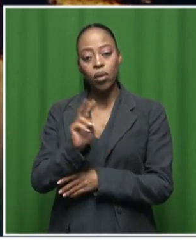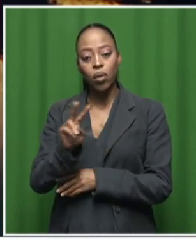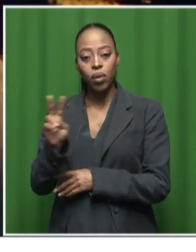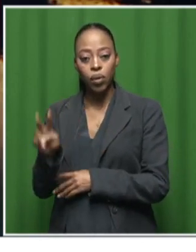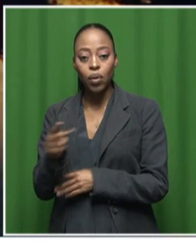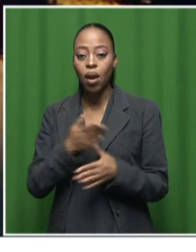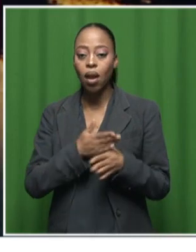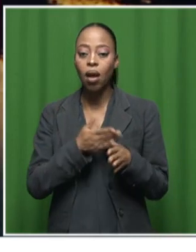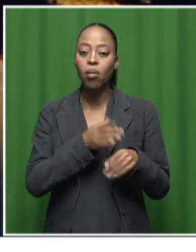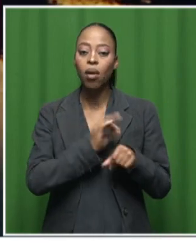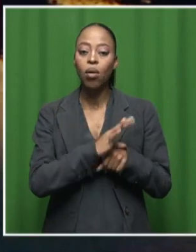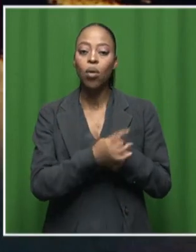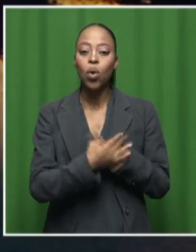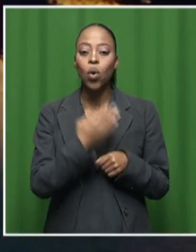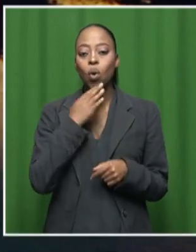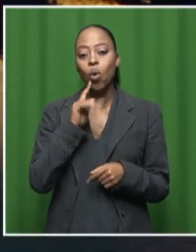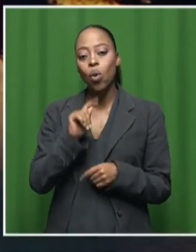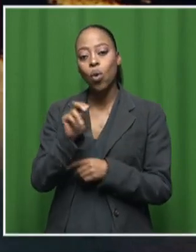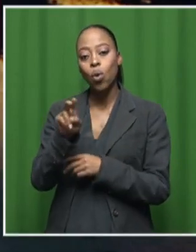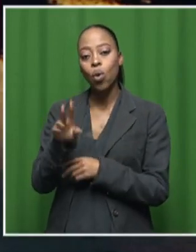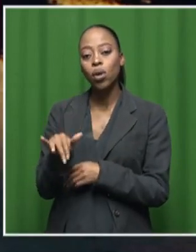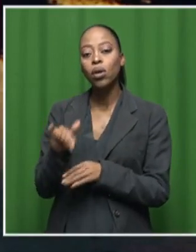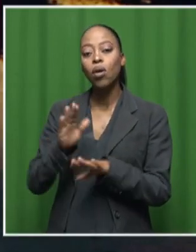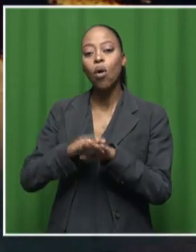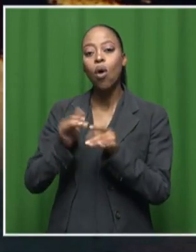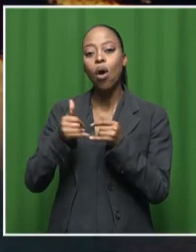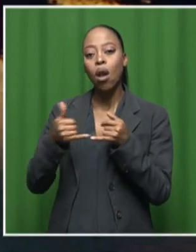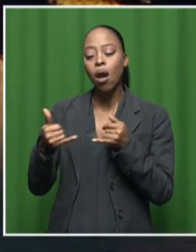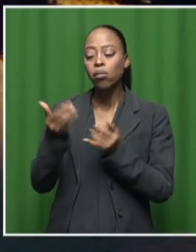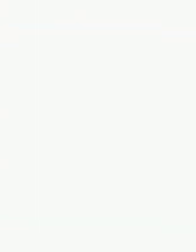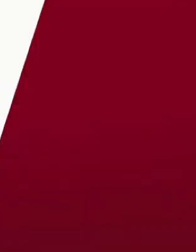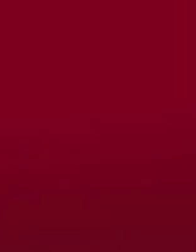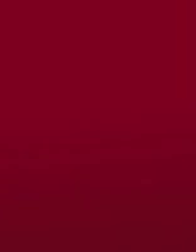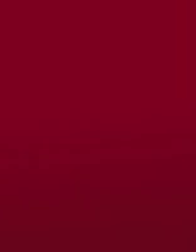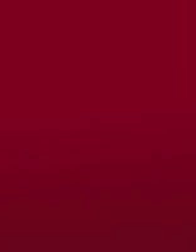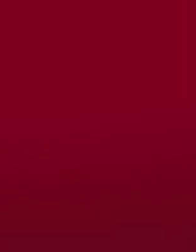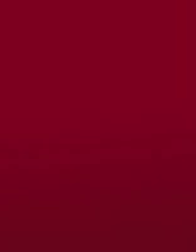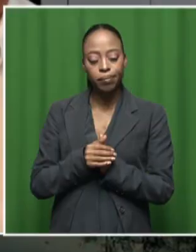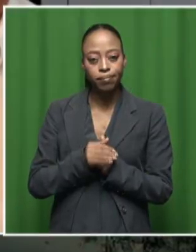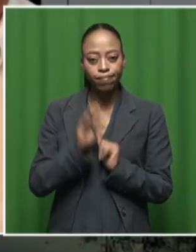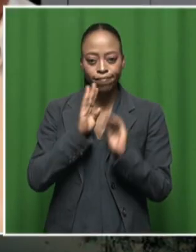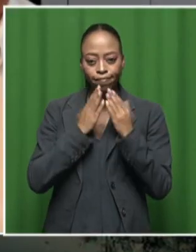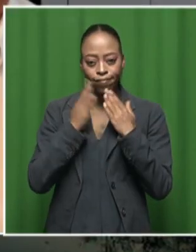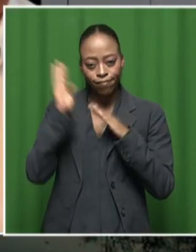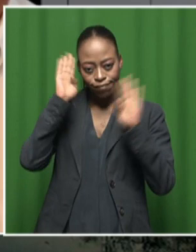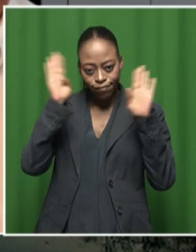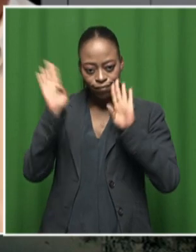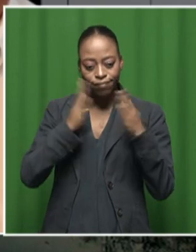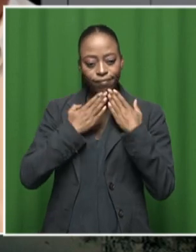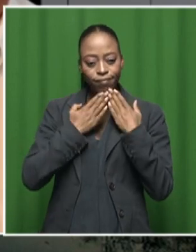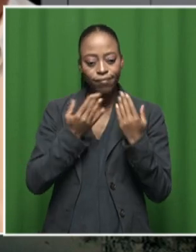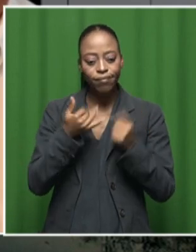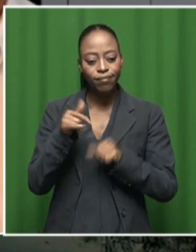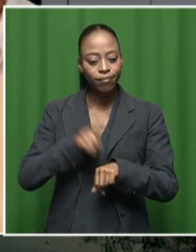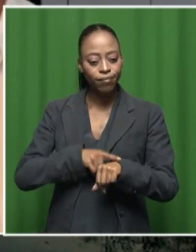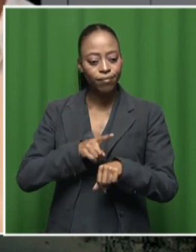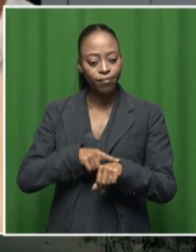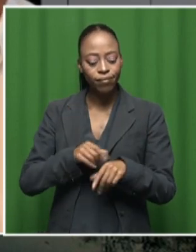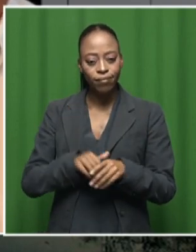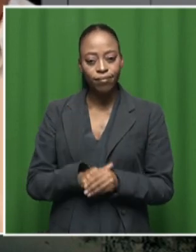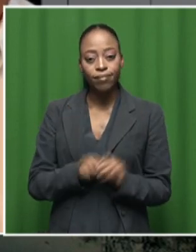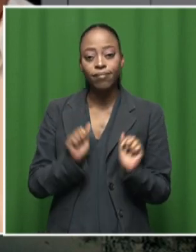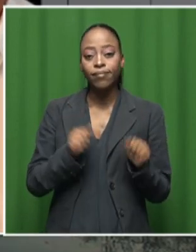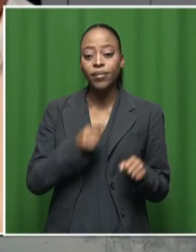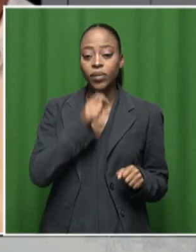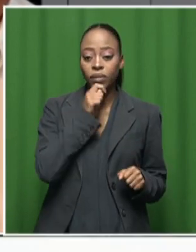Labour consultant Tony Healy joins us this morning. Tony, thank you. Thanks very much for your time and joining us this morning. Yeah, good morning,